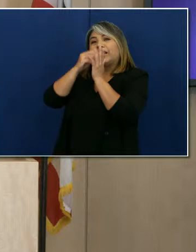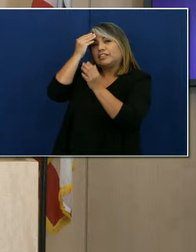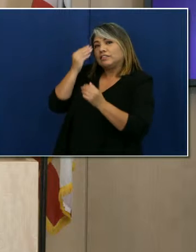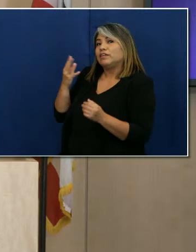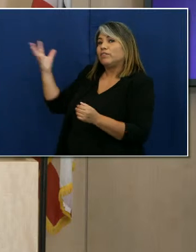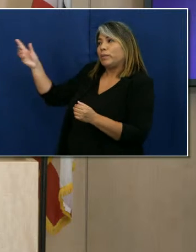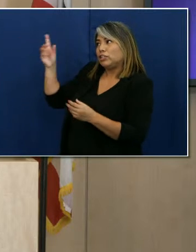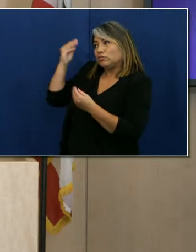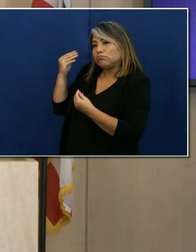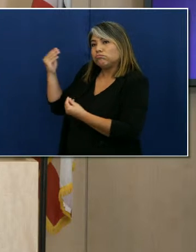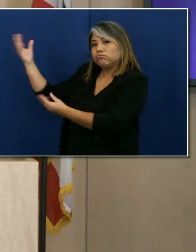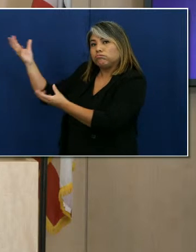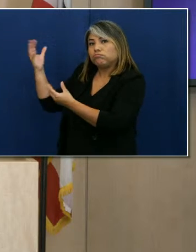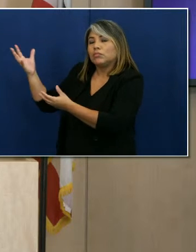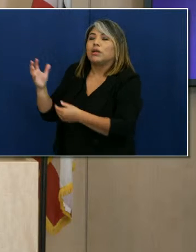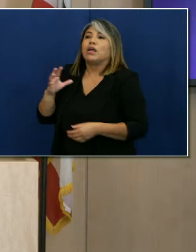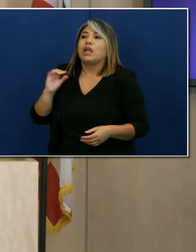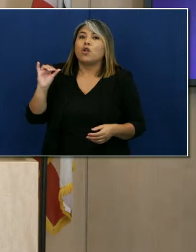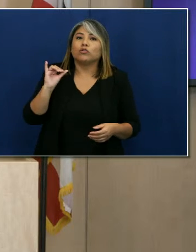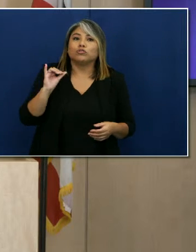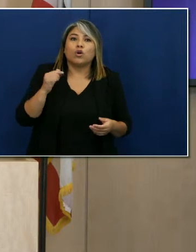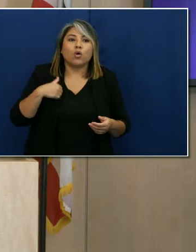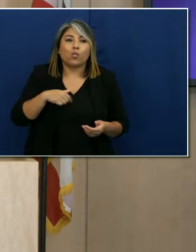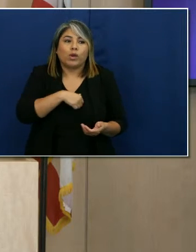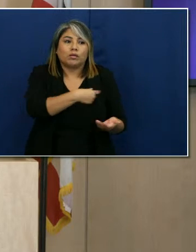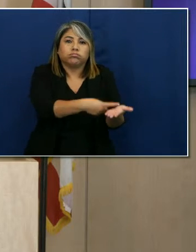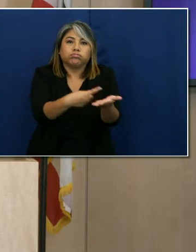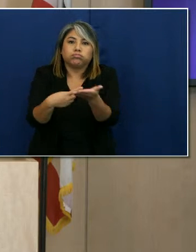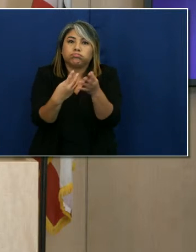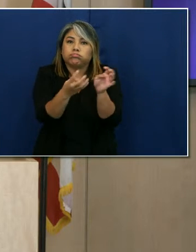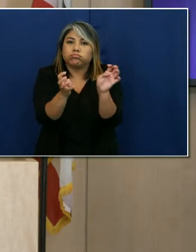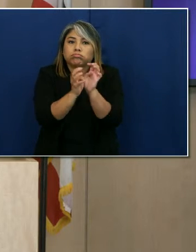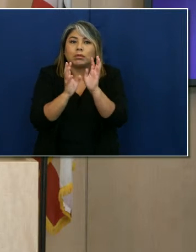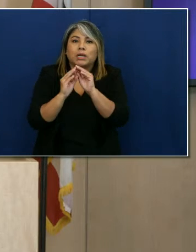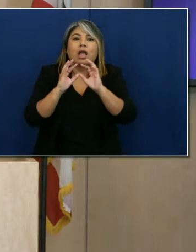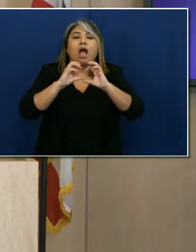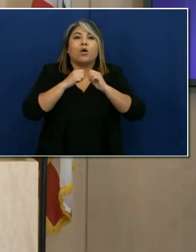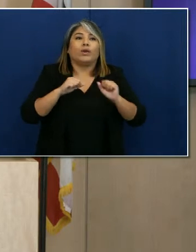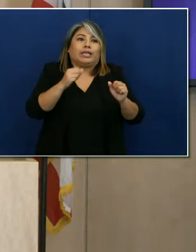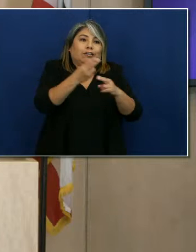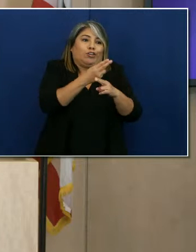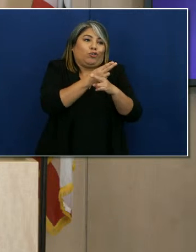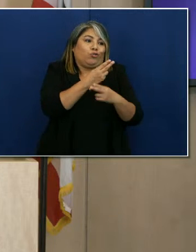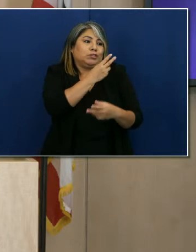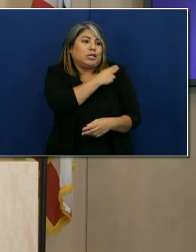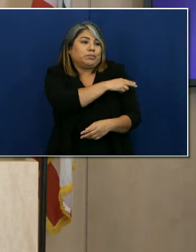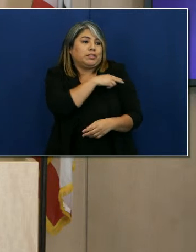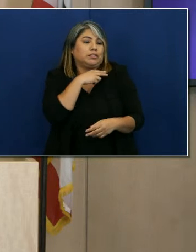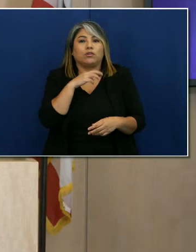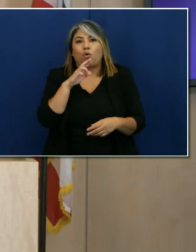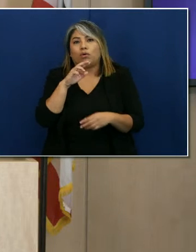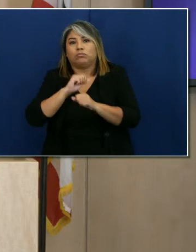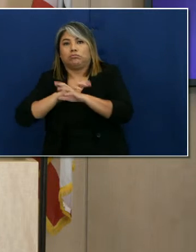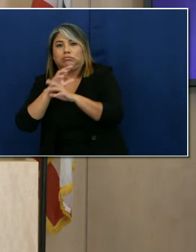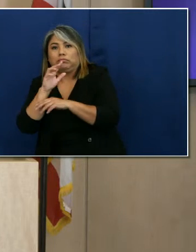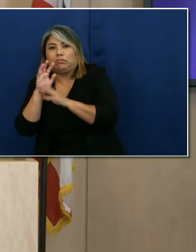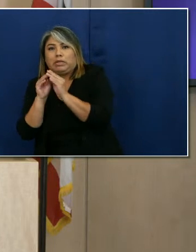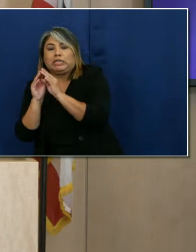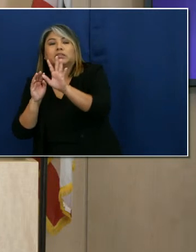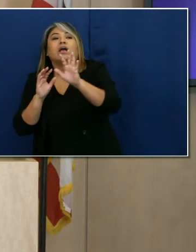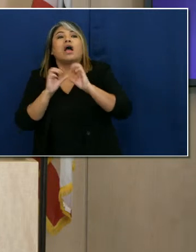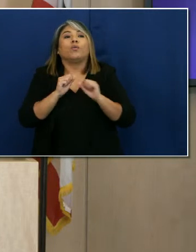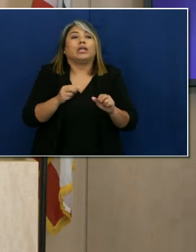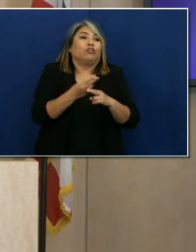or bring it up in meetings on how we can use hospitalizations as a